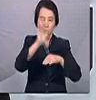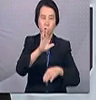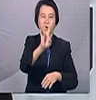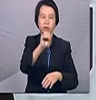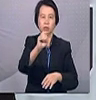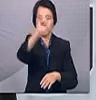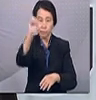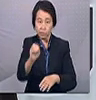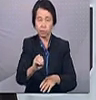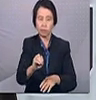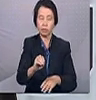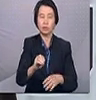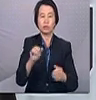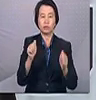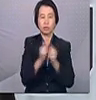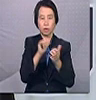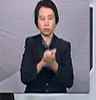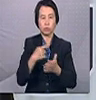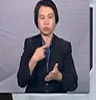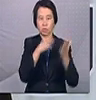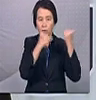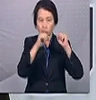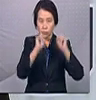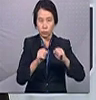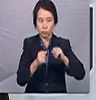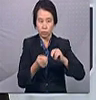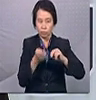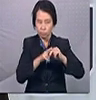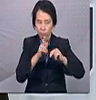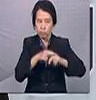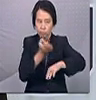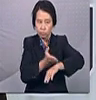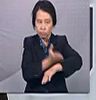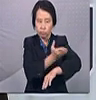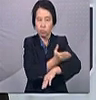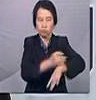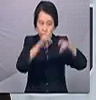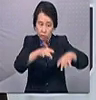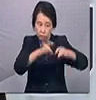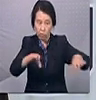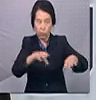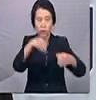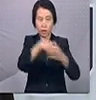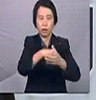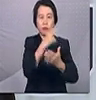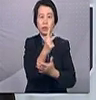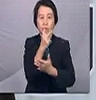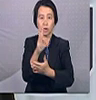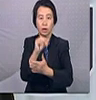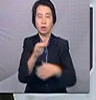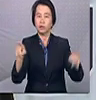by doing so, I think we hope that we can increase the tests that have been done in the Ministry of Health as well